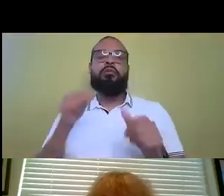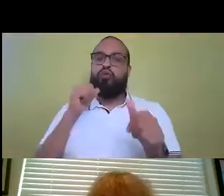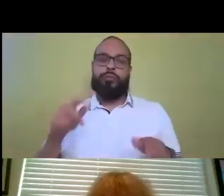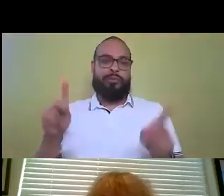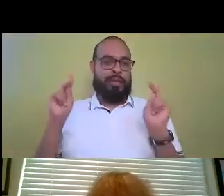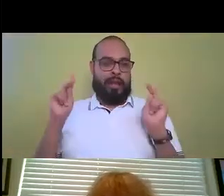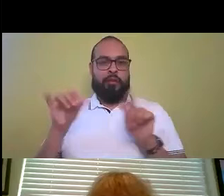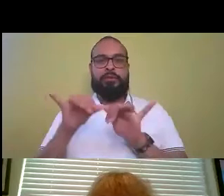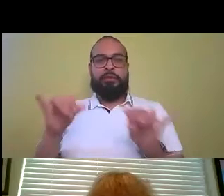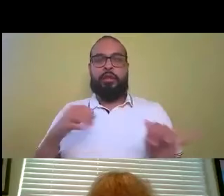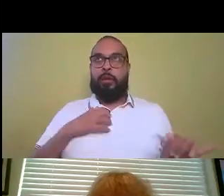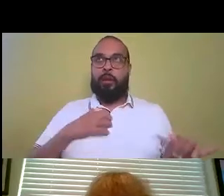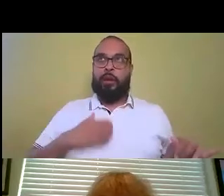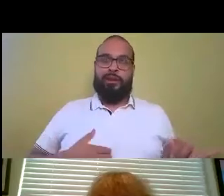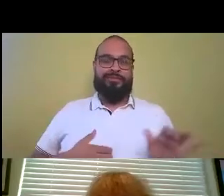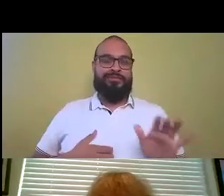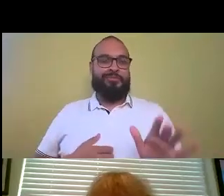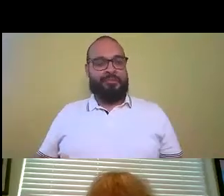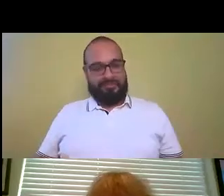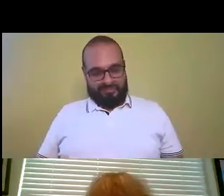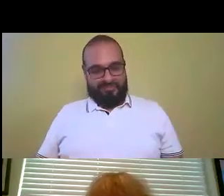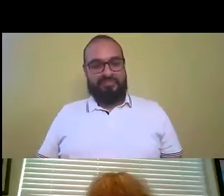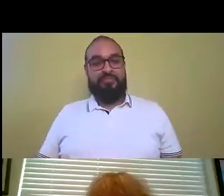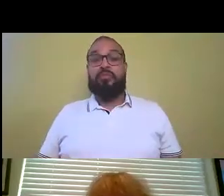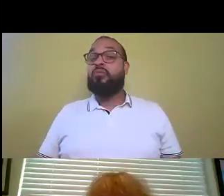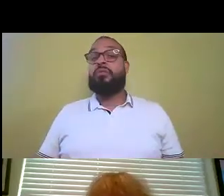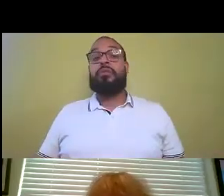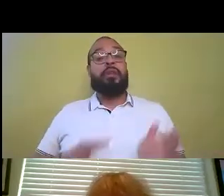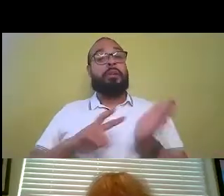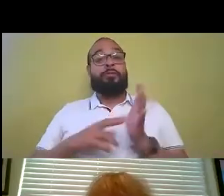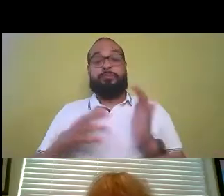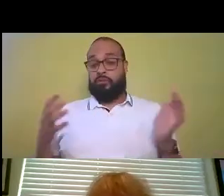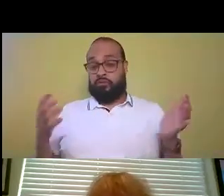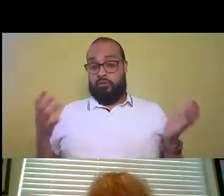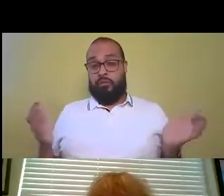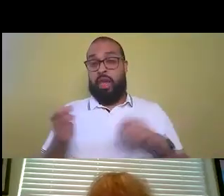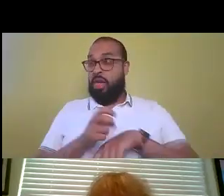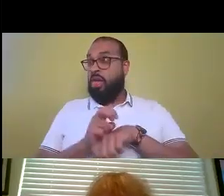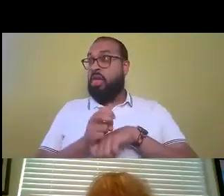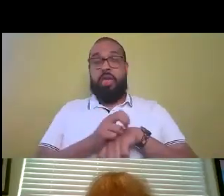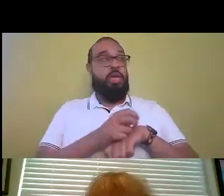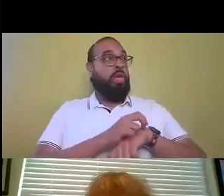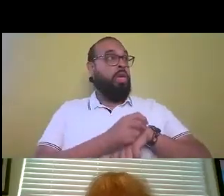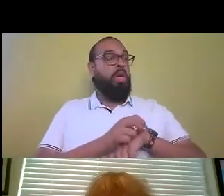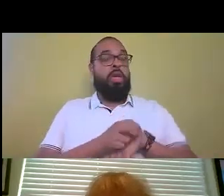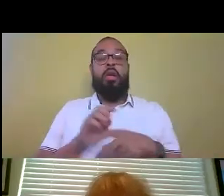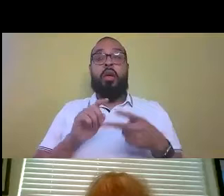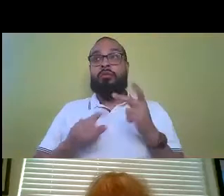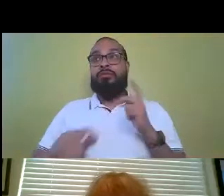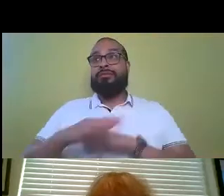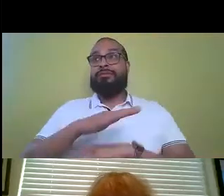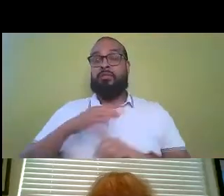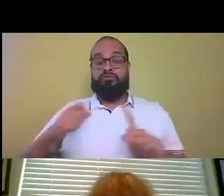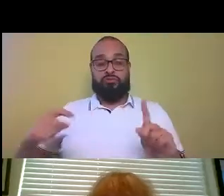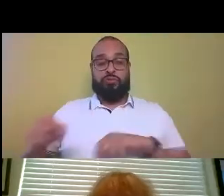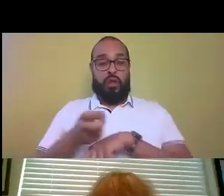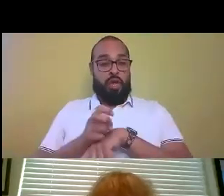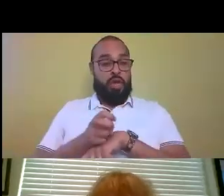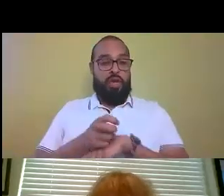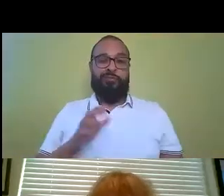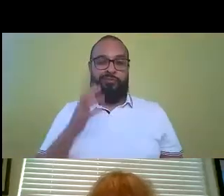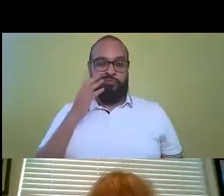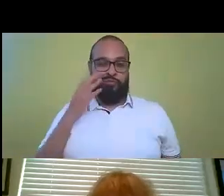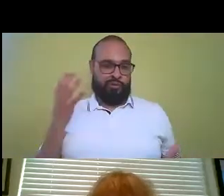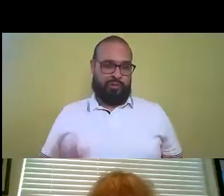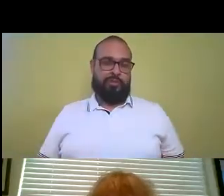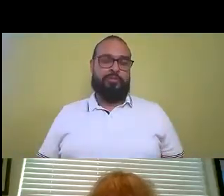So we don't get to that place where we're wiggling at the dinner table and getting arousal states around us high. So we would